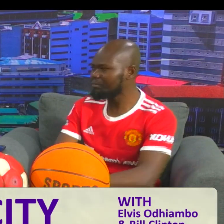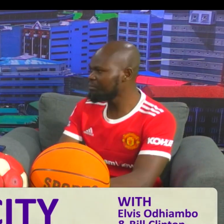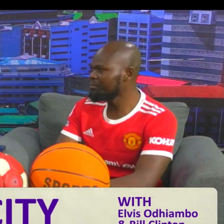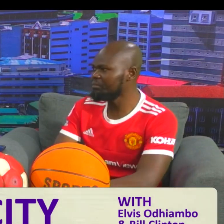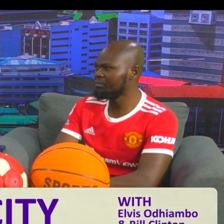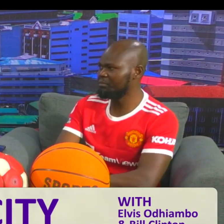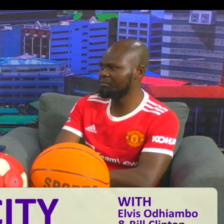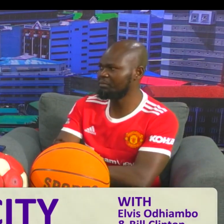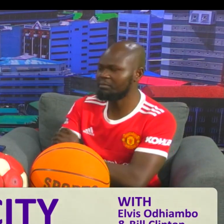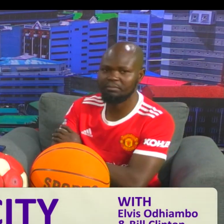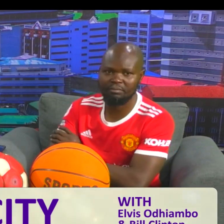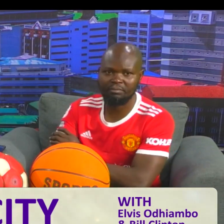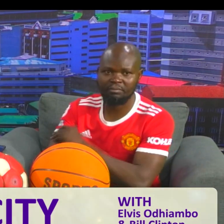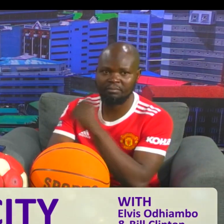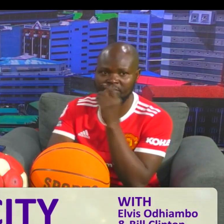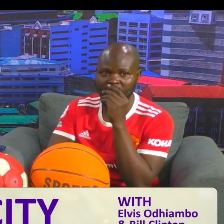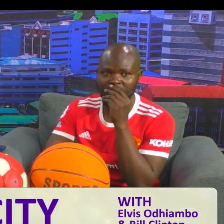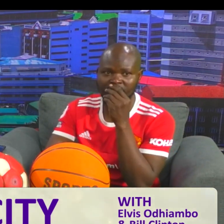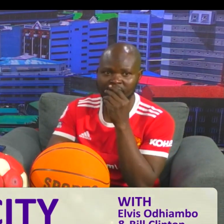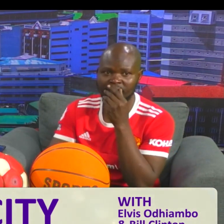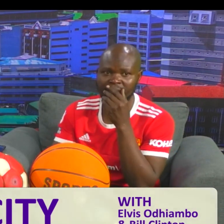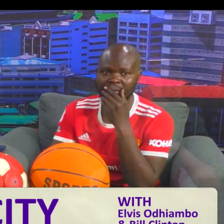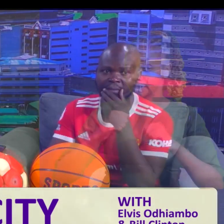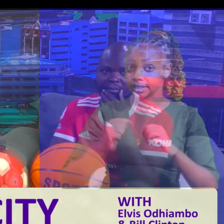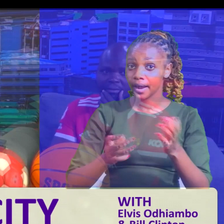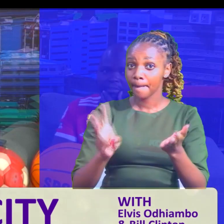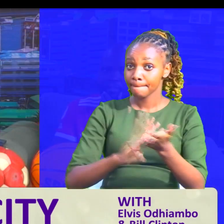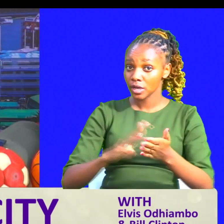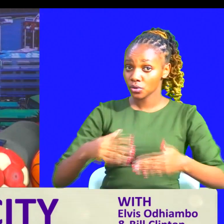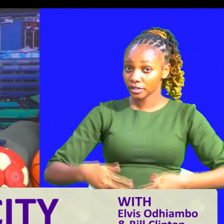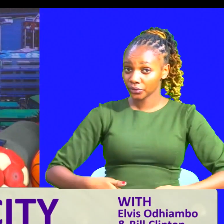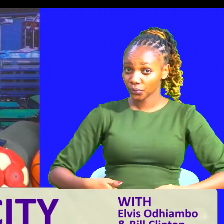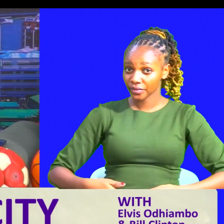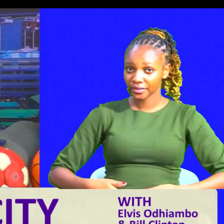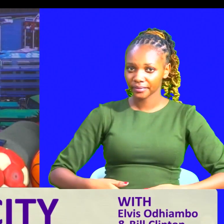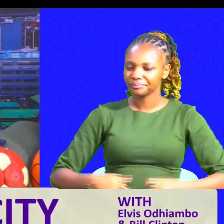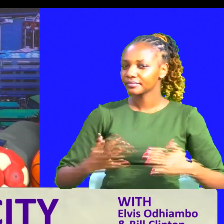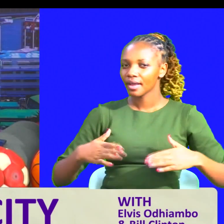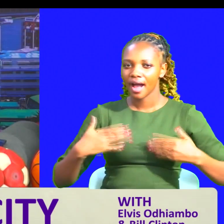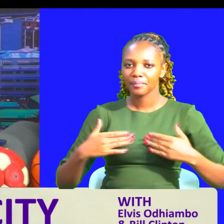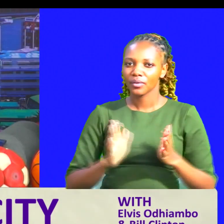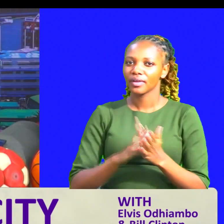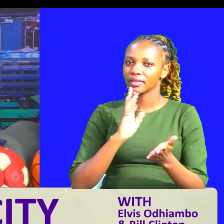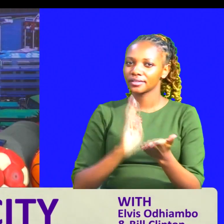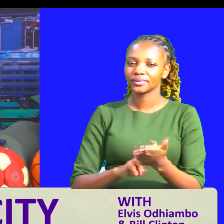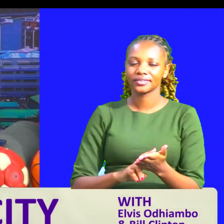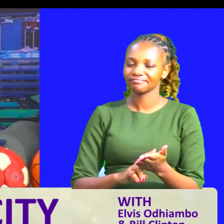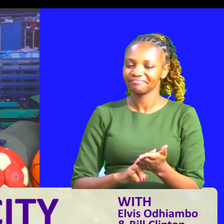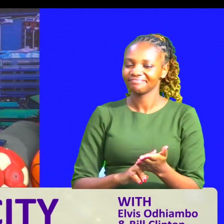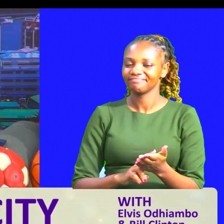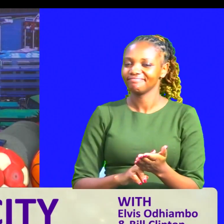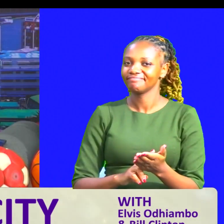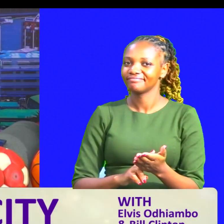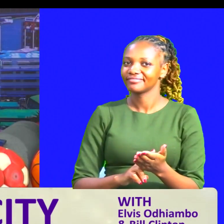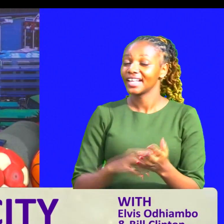Wazito as well. Now, definitely, yes. Migori Youth, they were, not happy with the result. It was quite unfortunate for them.